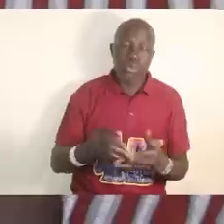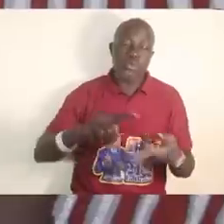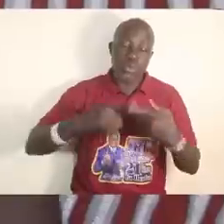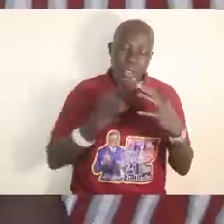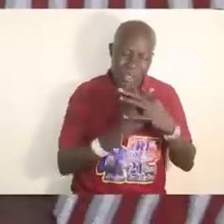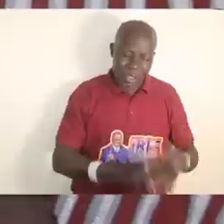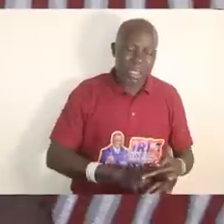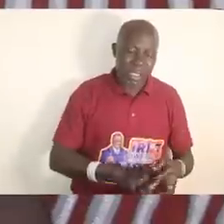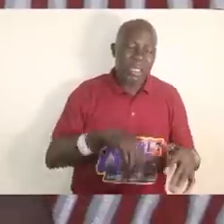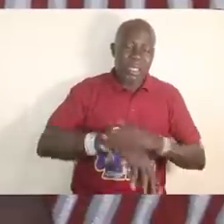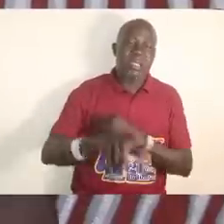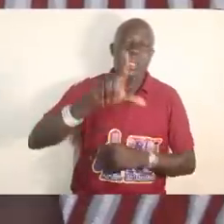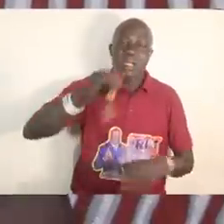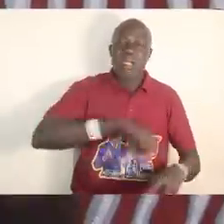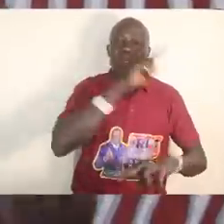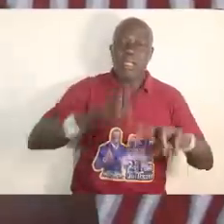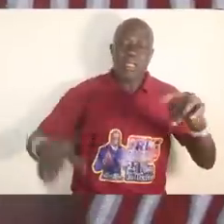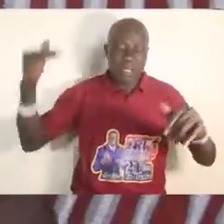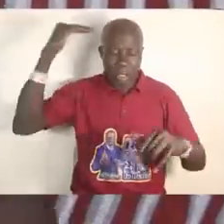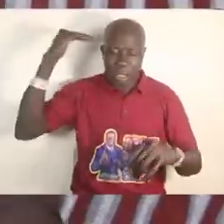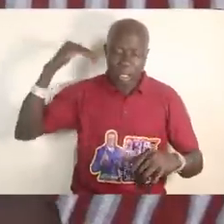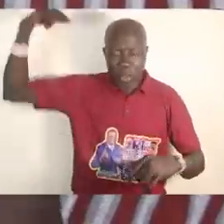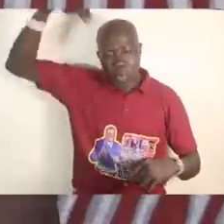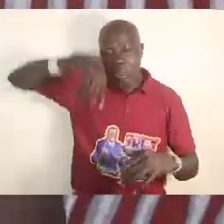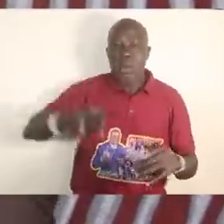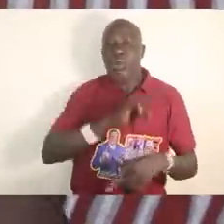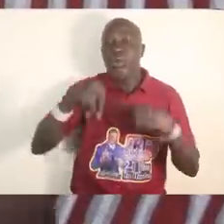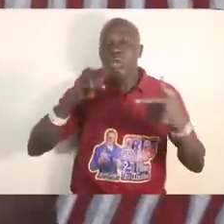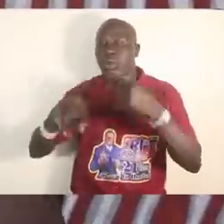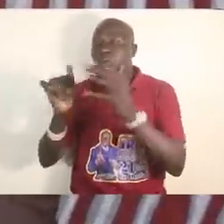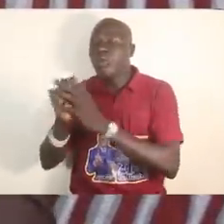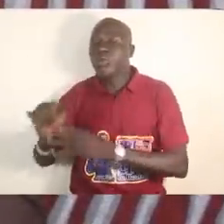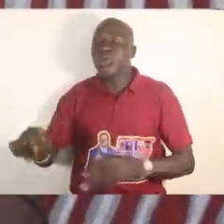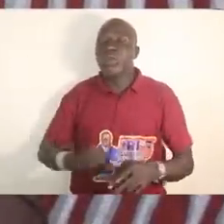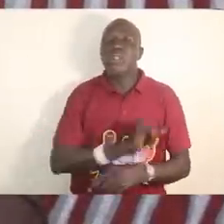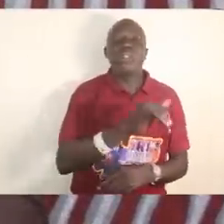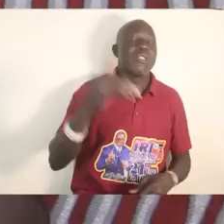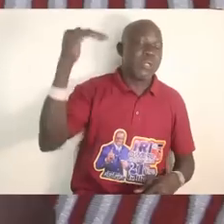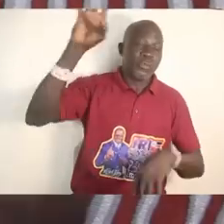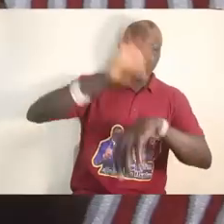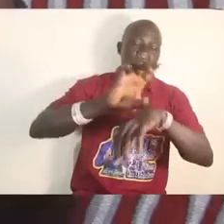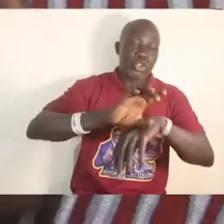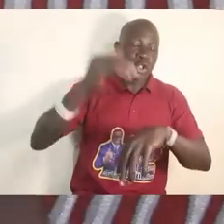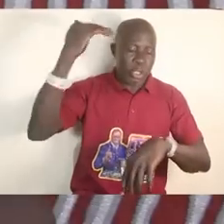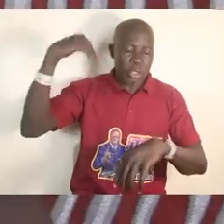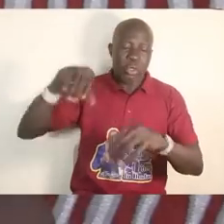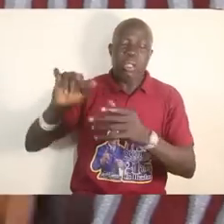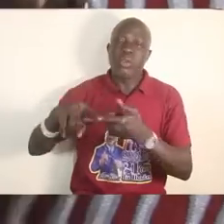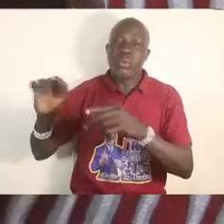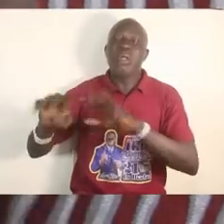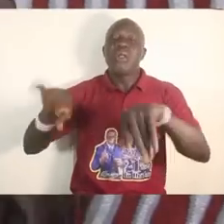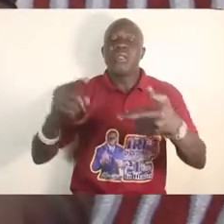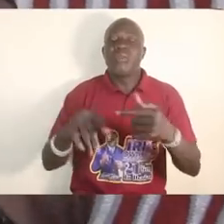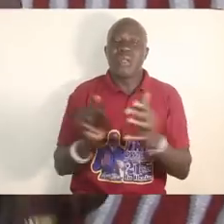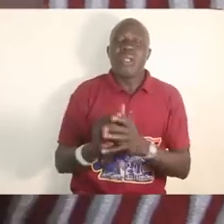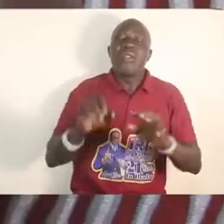be what headquarters. And do so at the headquarters. E gbo mi sa. Listen sir. Any candidate dey wole for your sense. Somebody say what do you want to do? Oluwa lo so be. That's what